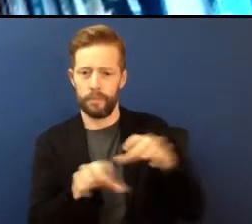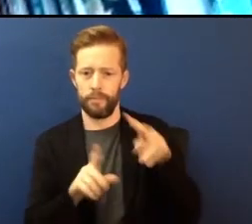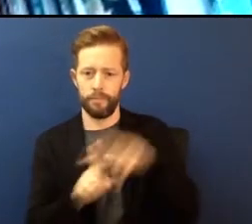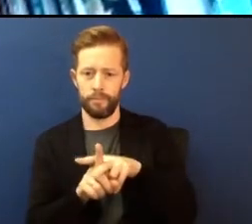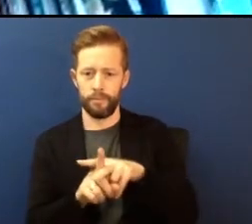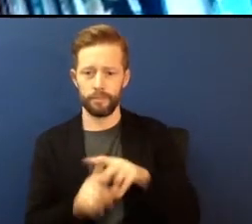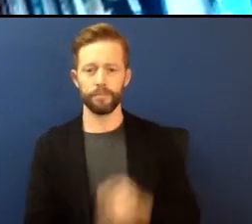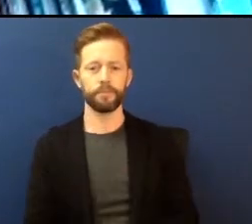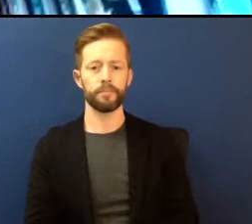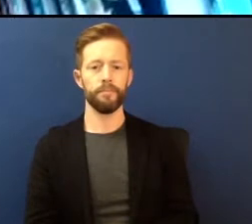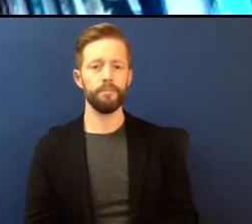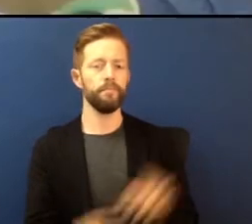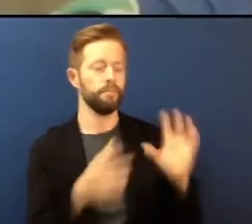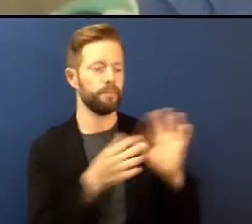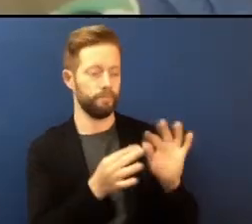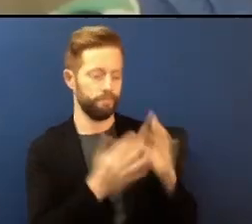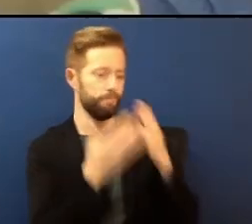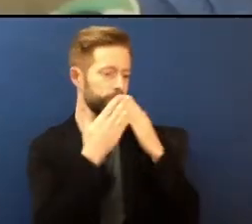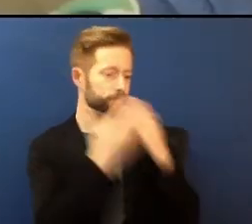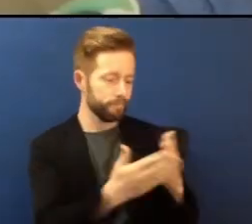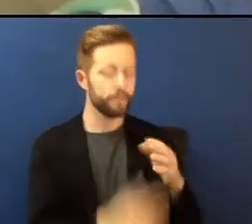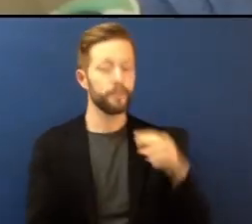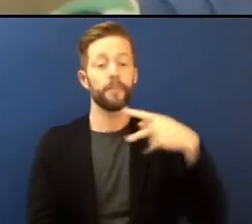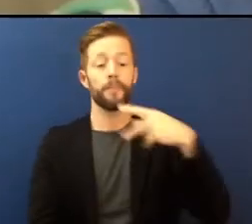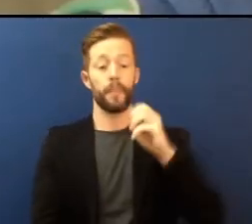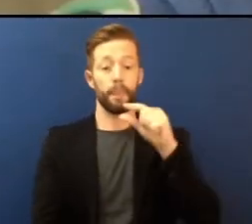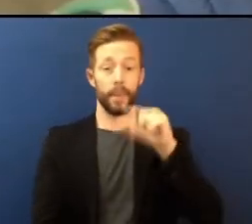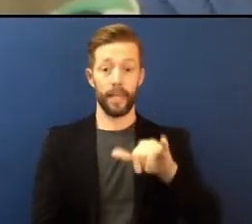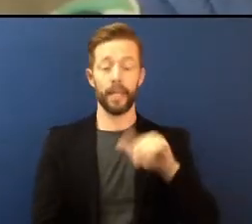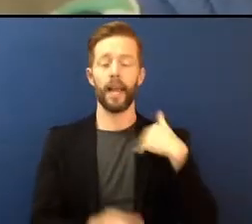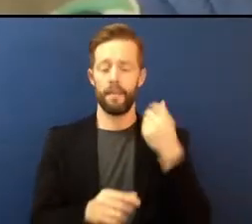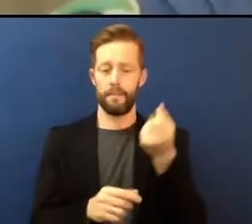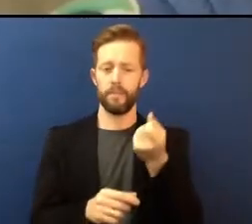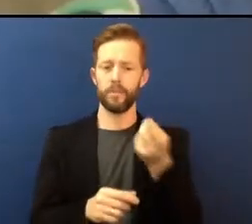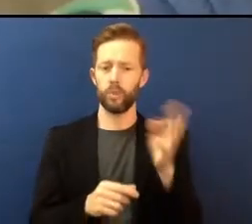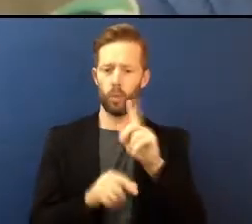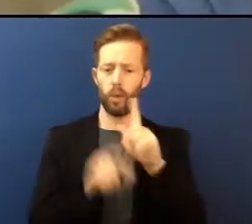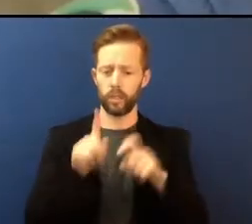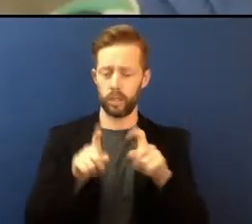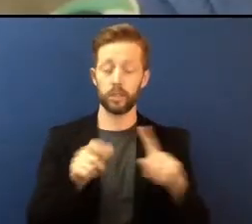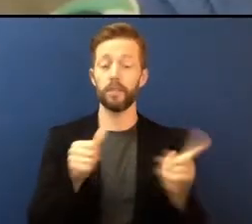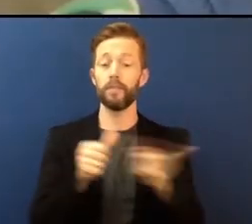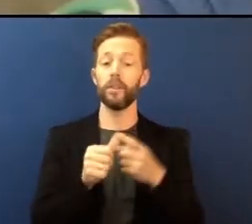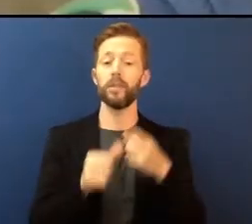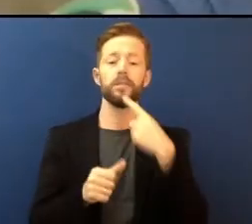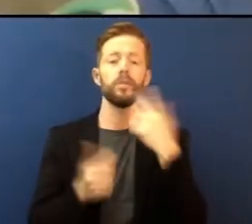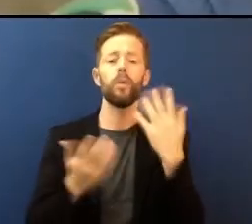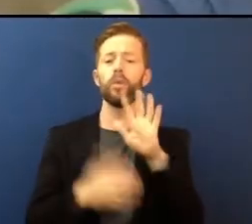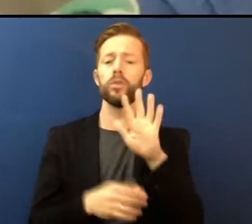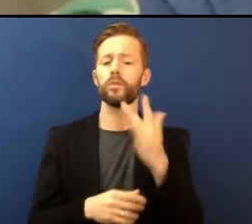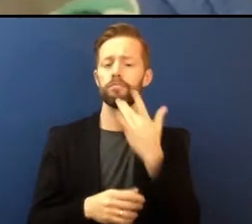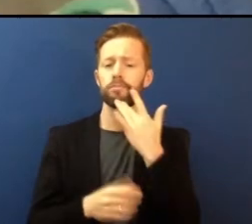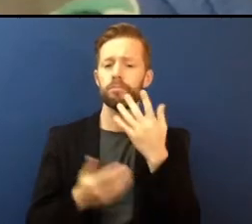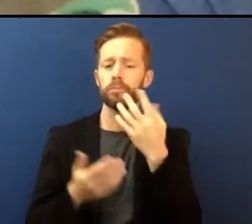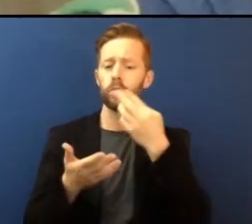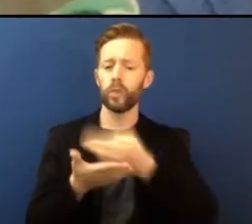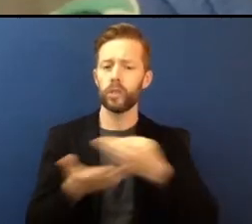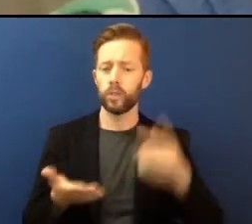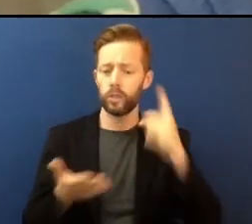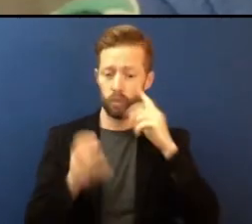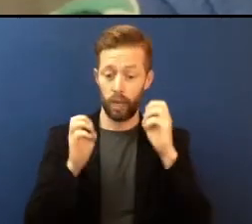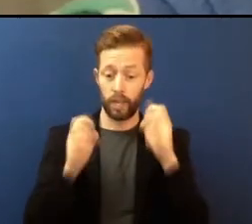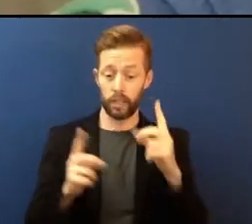groups. Thanks, fantastic. Peggy had a couple questions. The first of which is, what is your